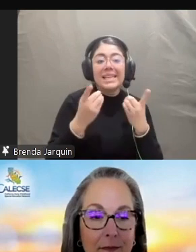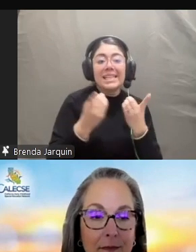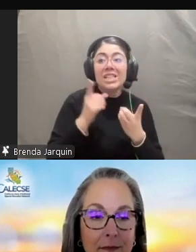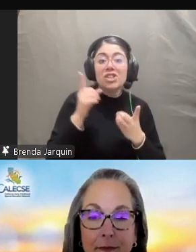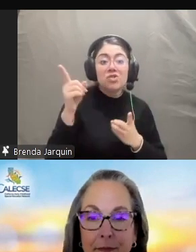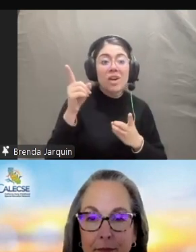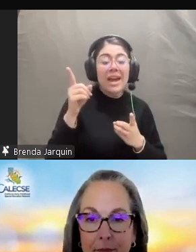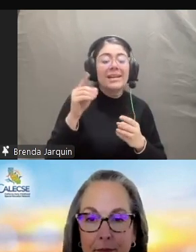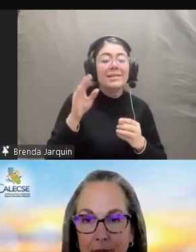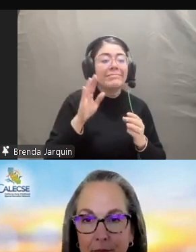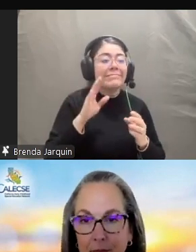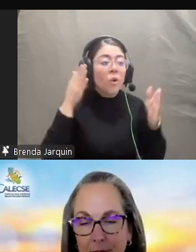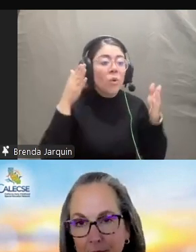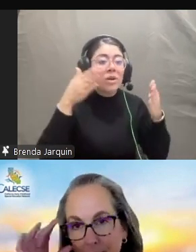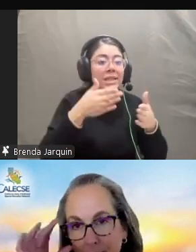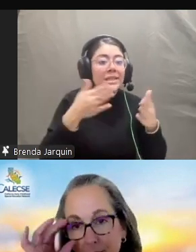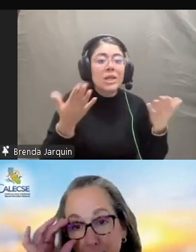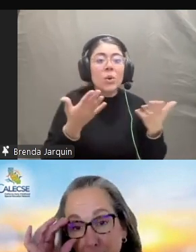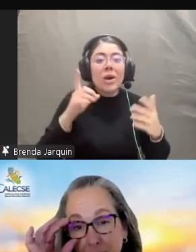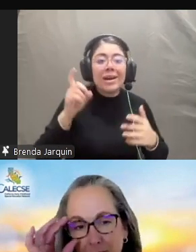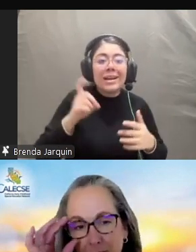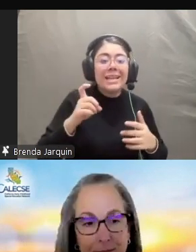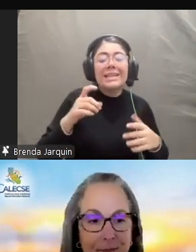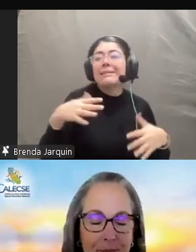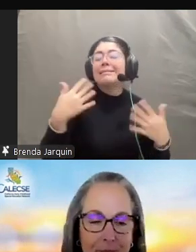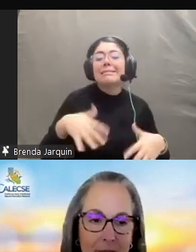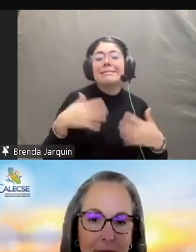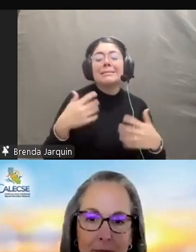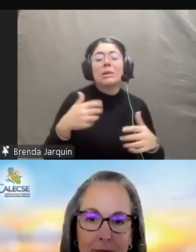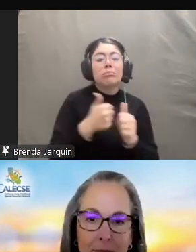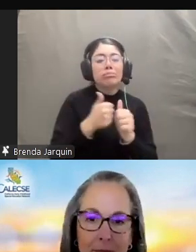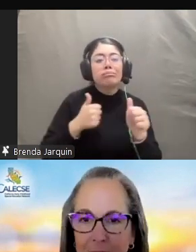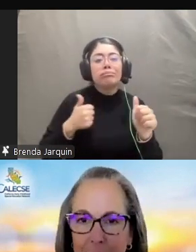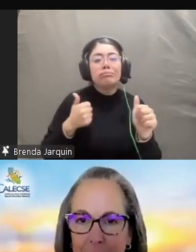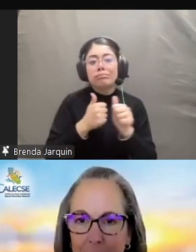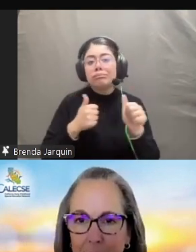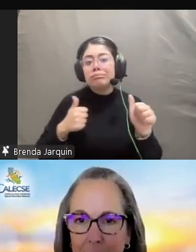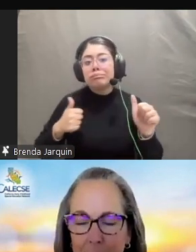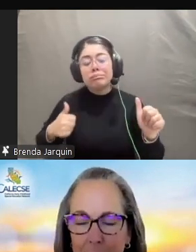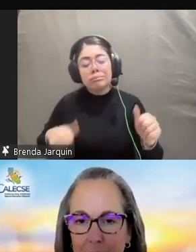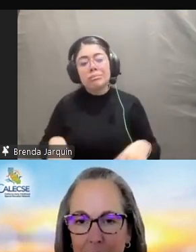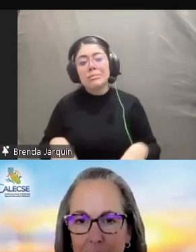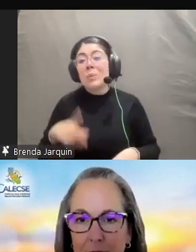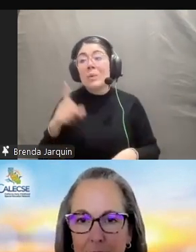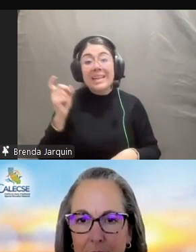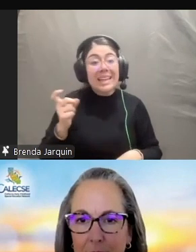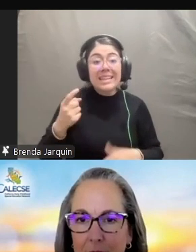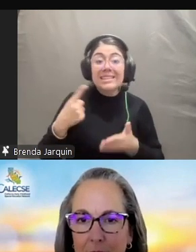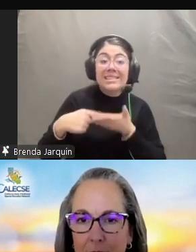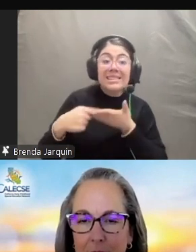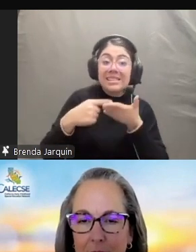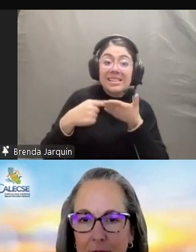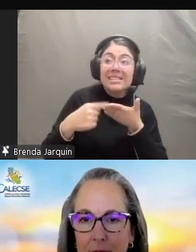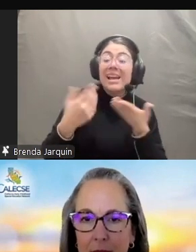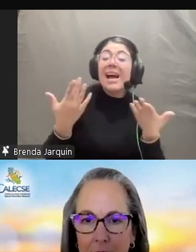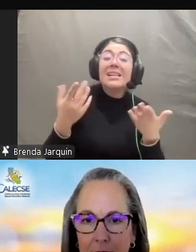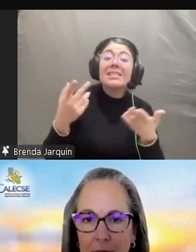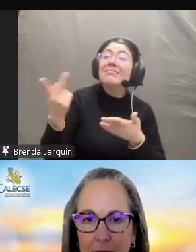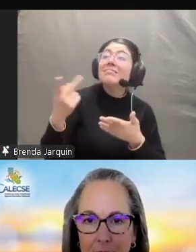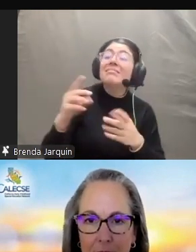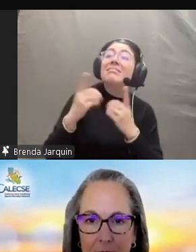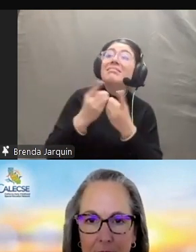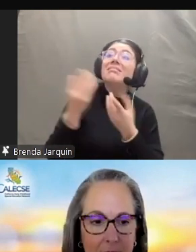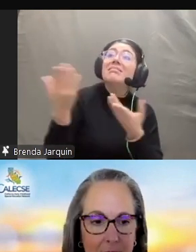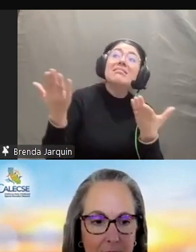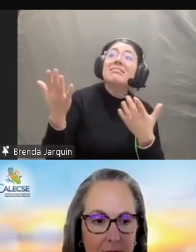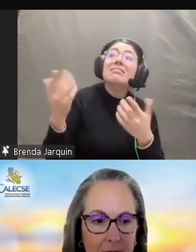was holding up the whole rest of the process. So really, we had to talk through those things. Like, when is it going to your agenda? Okay, then we'll plan